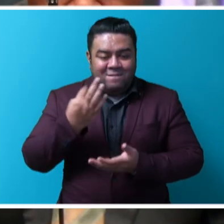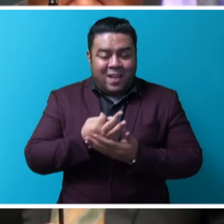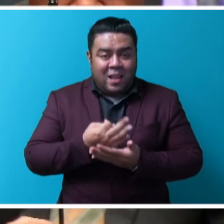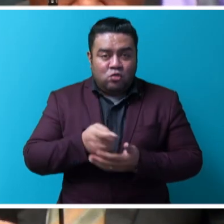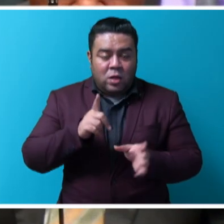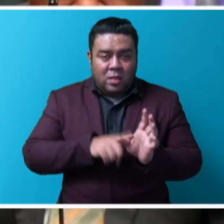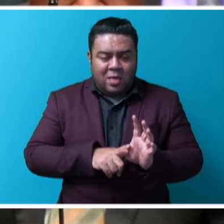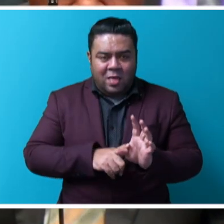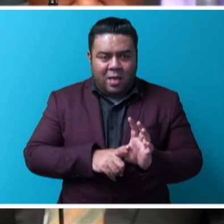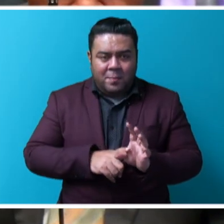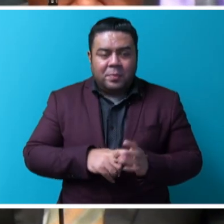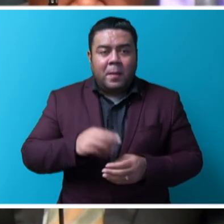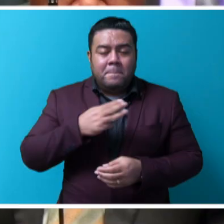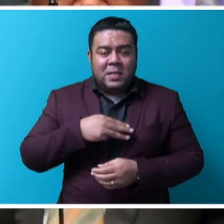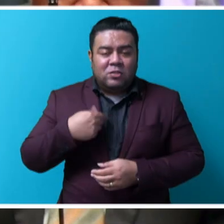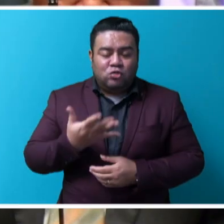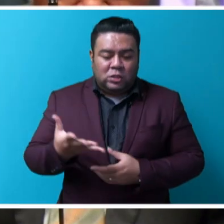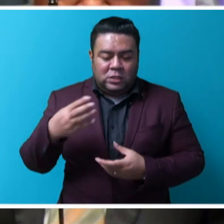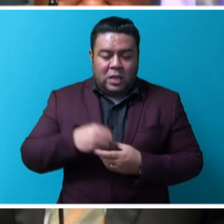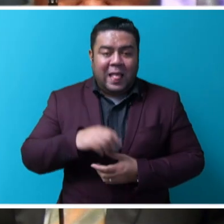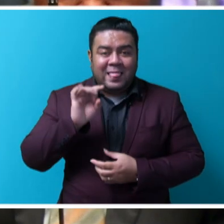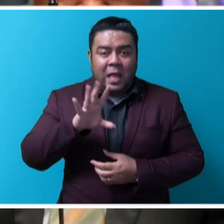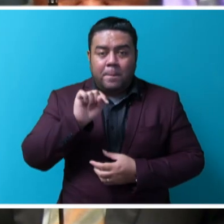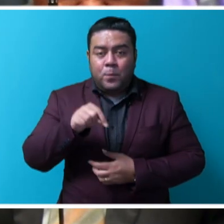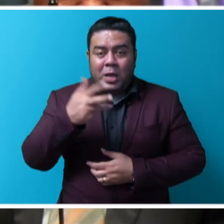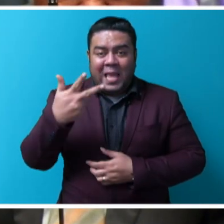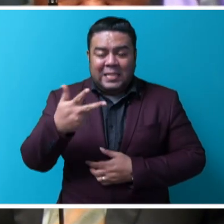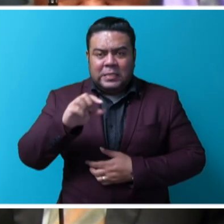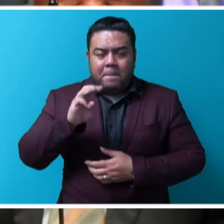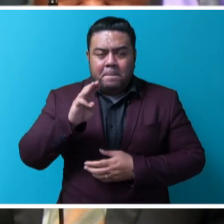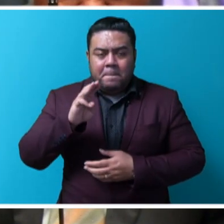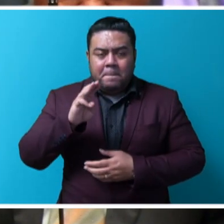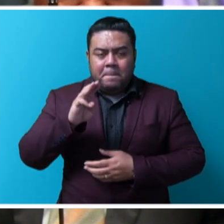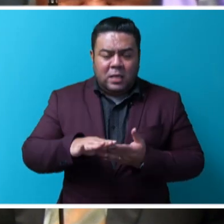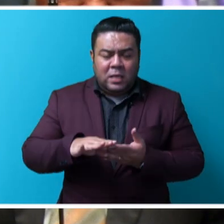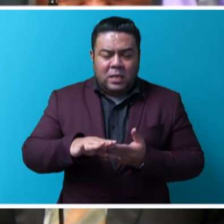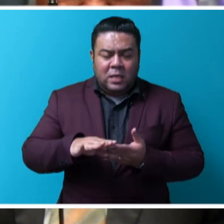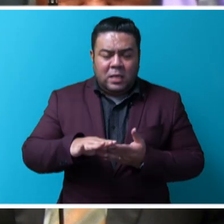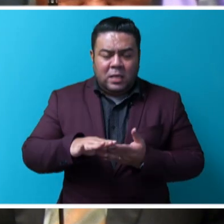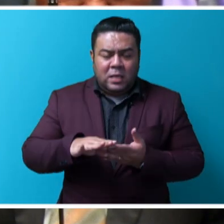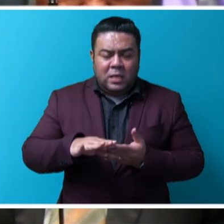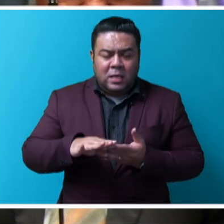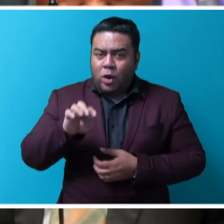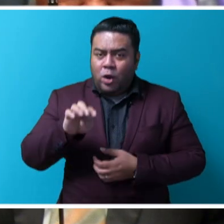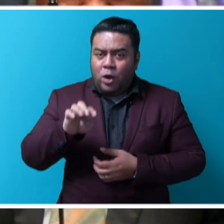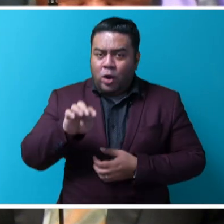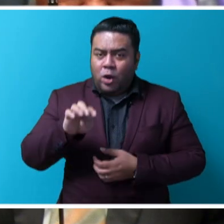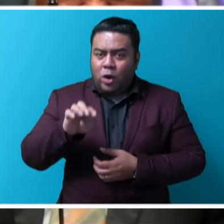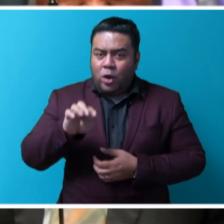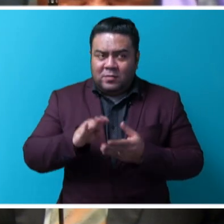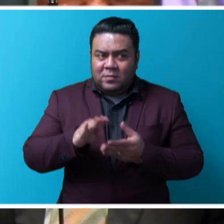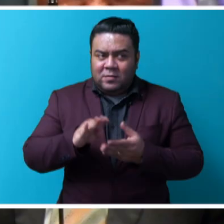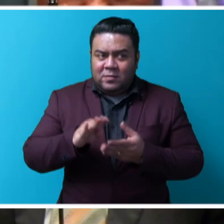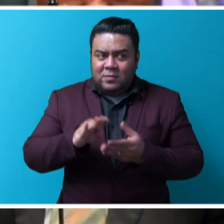This is not just about waste, it is about jobs, dignity, and lifting the standards of the next generation. Mr.